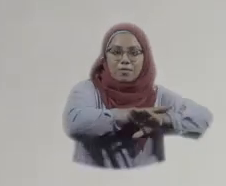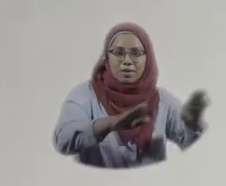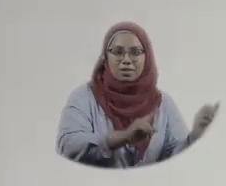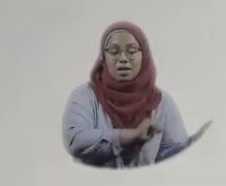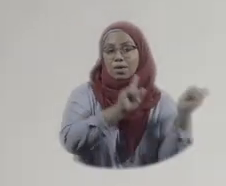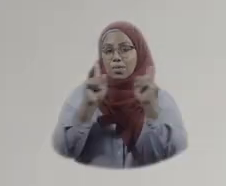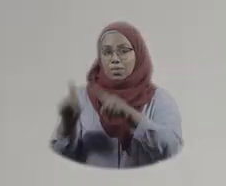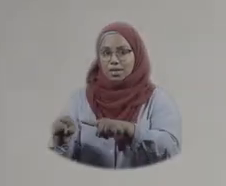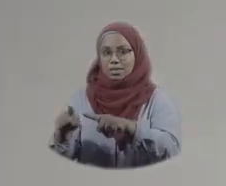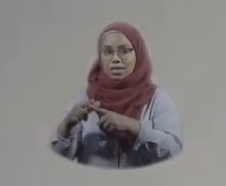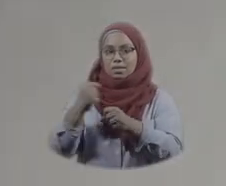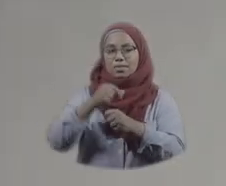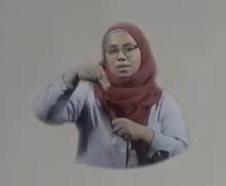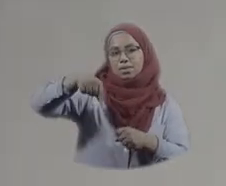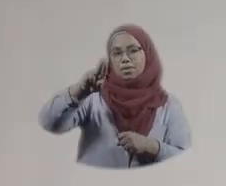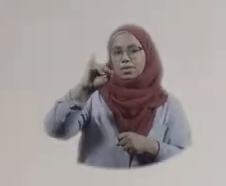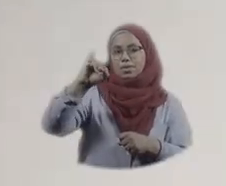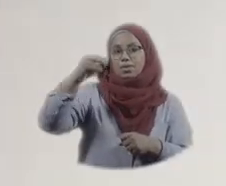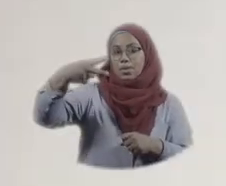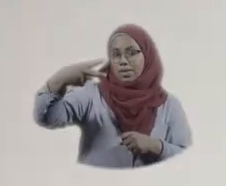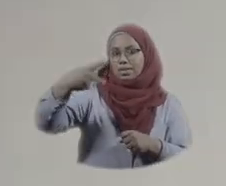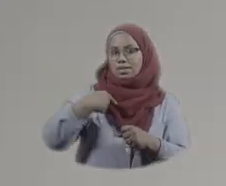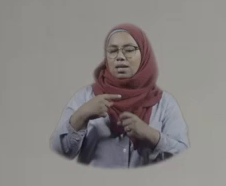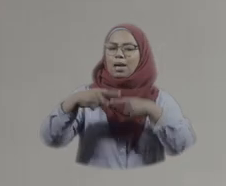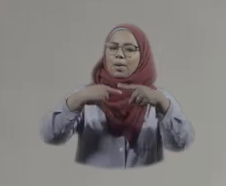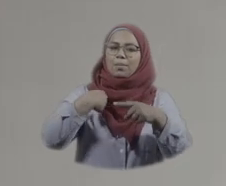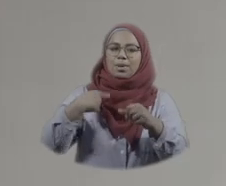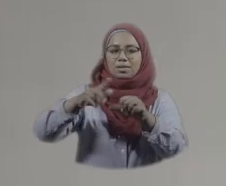episode I went and did a quiz on career options